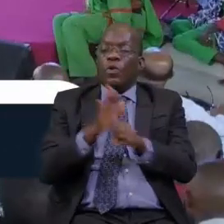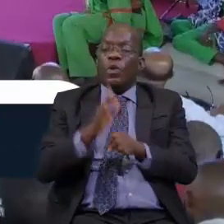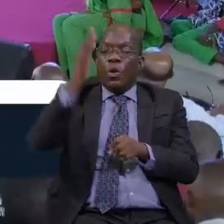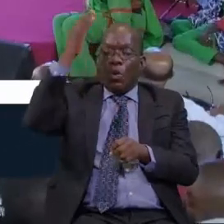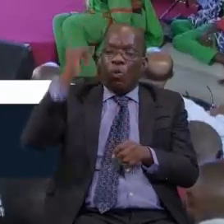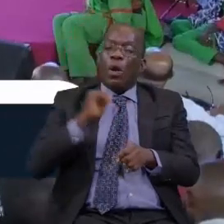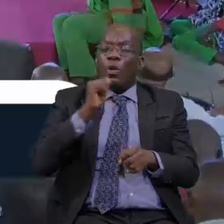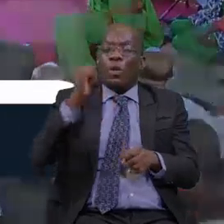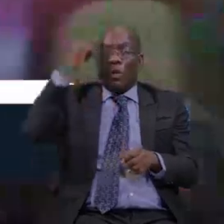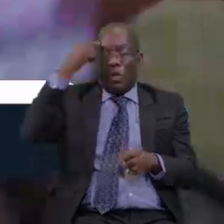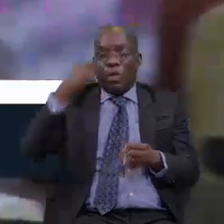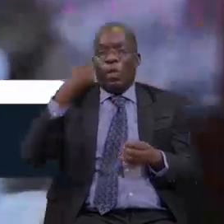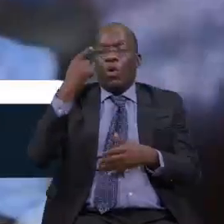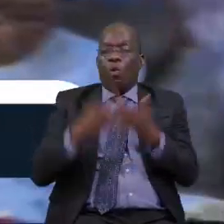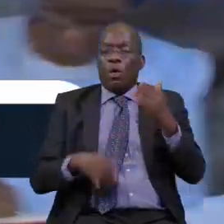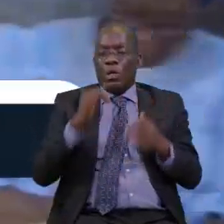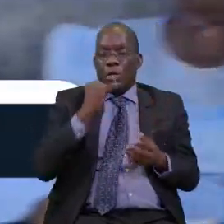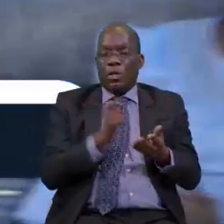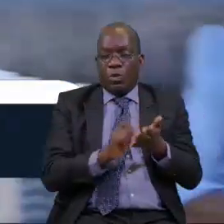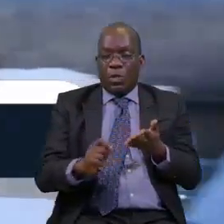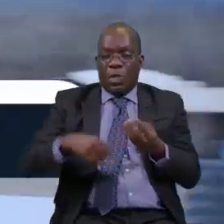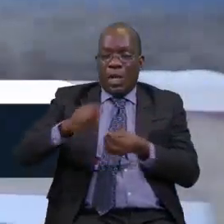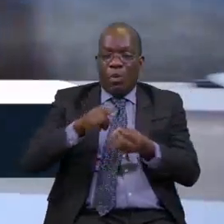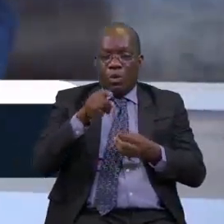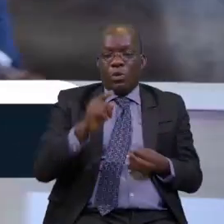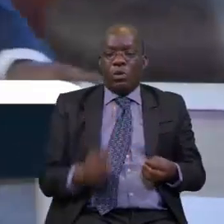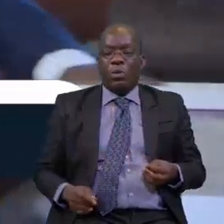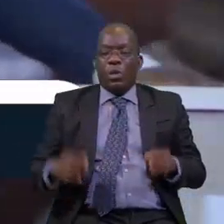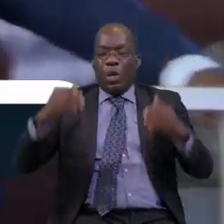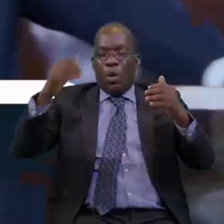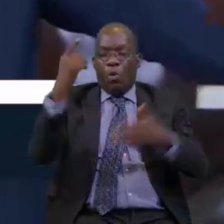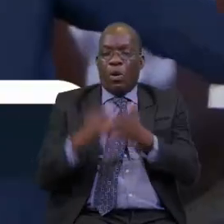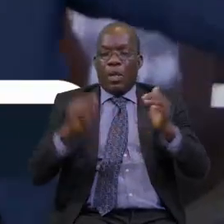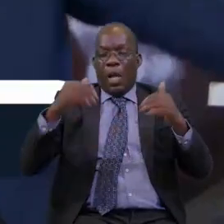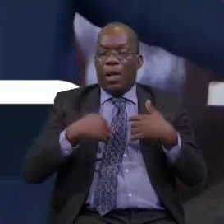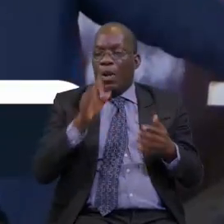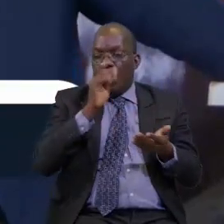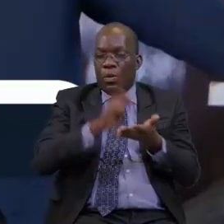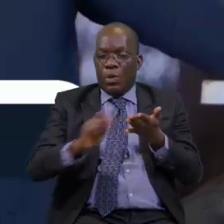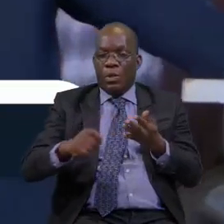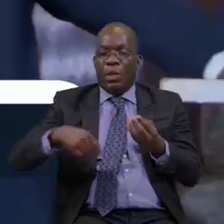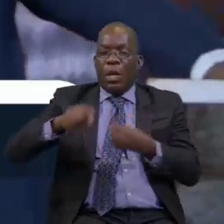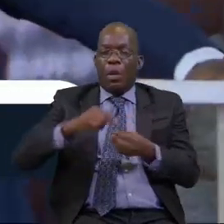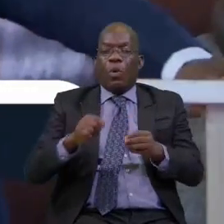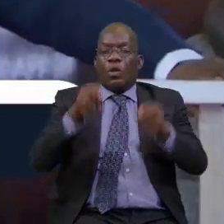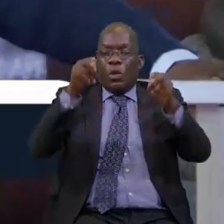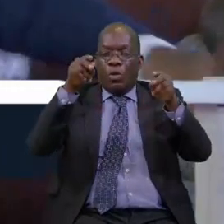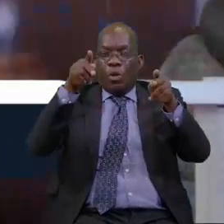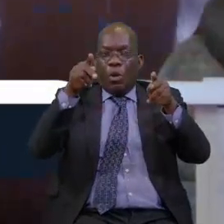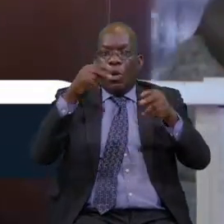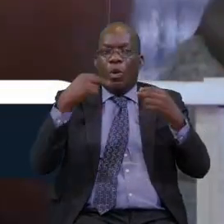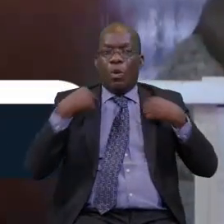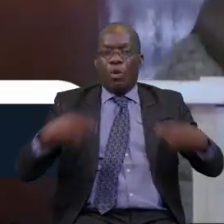been written concerning you? And what had been written concerning humanity in general?